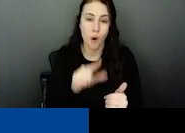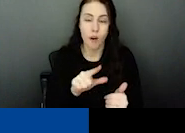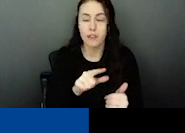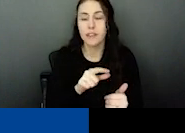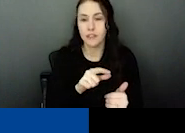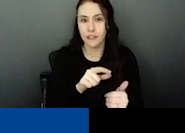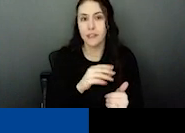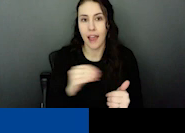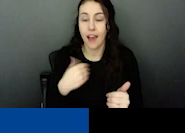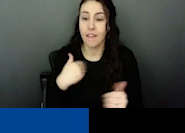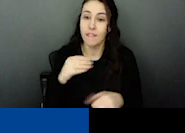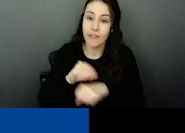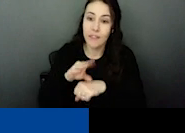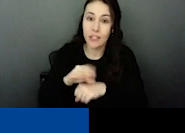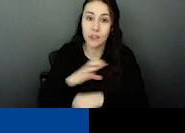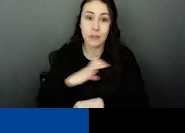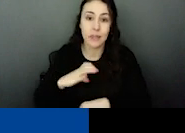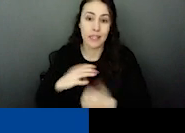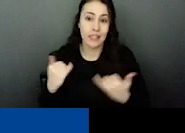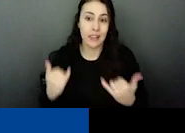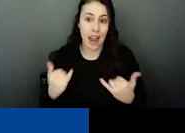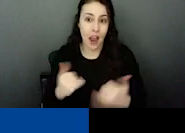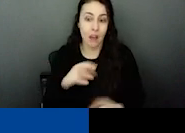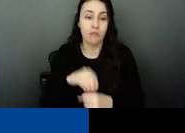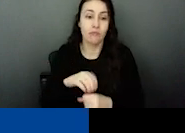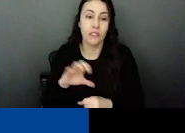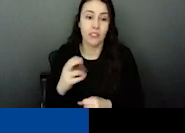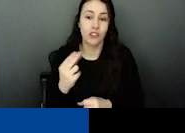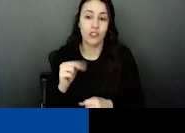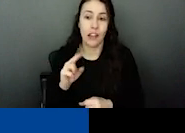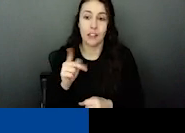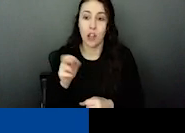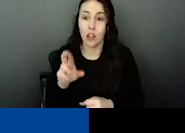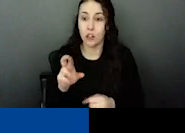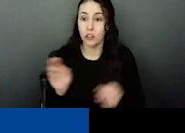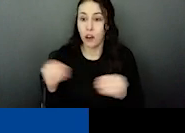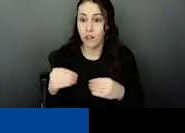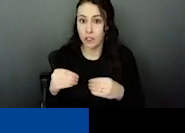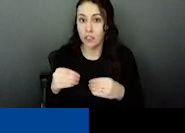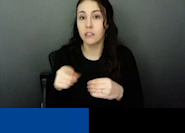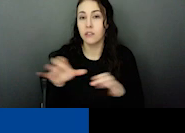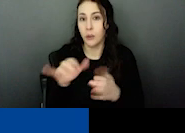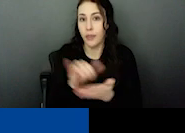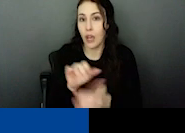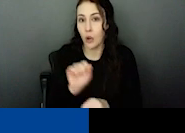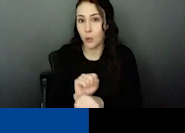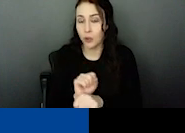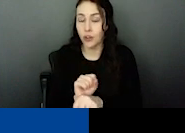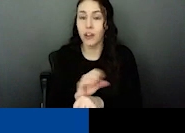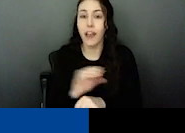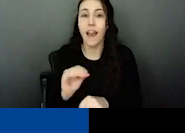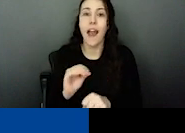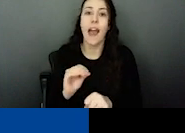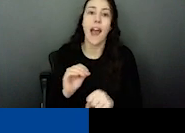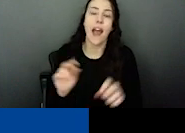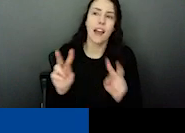an advisory committee now with the chancellor's office that is doing that work, as well as really looking at what professional development is